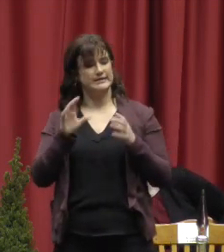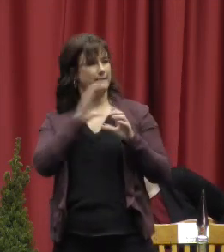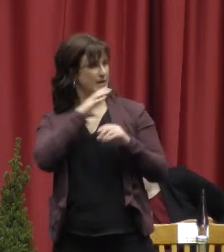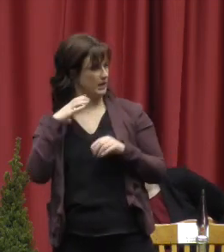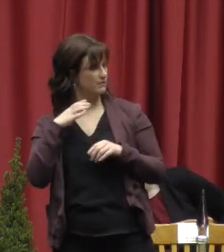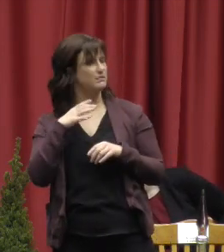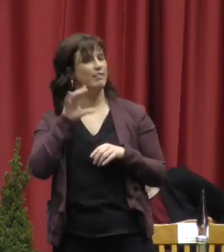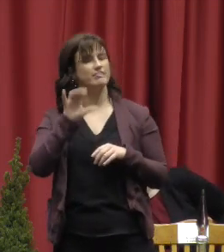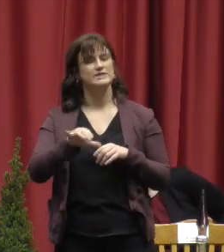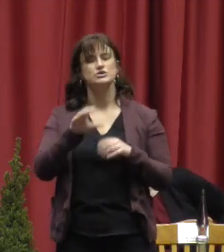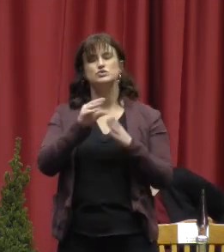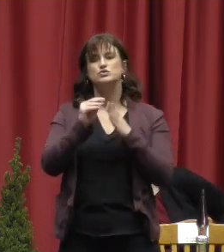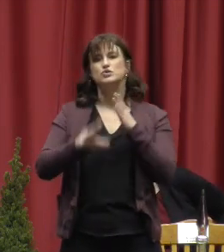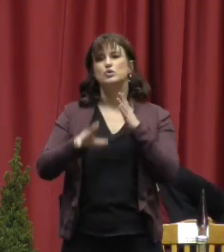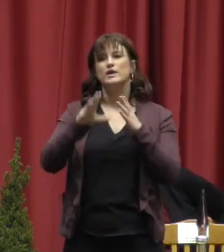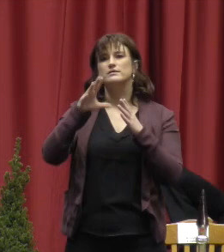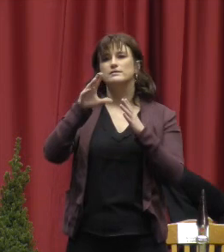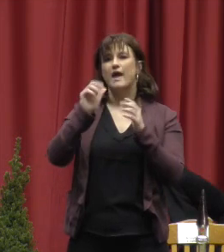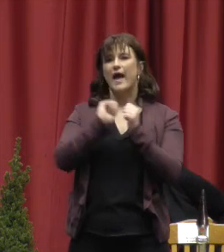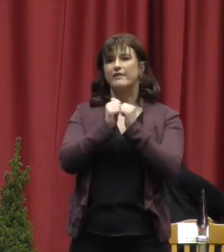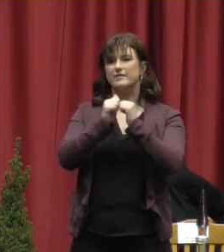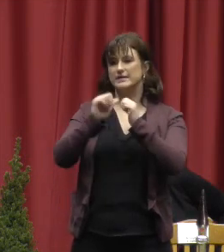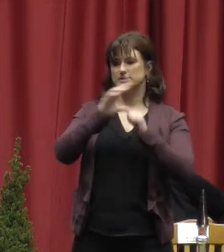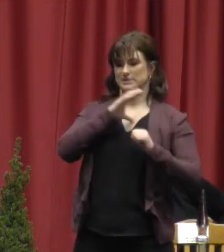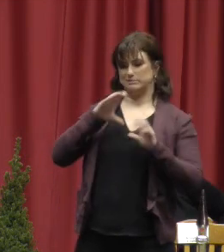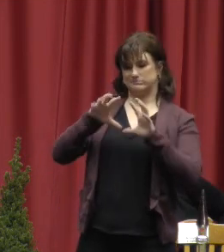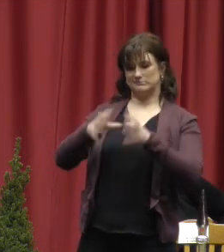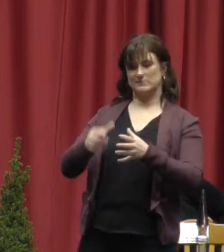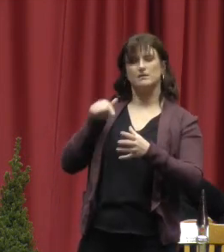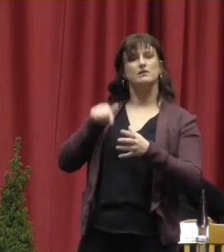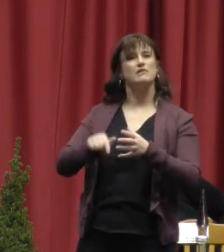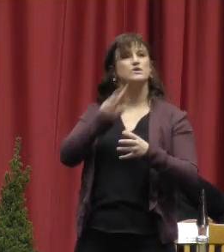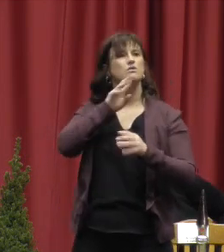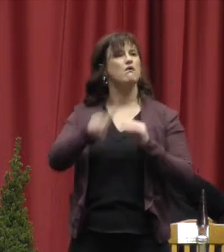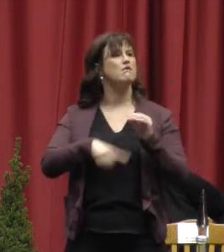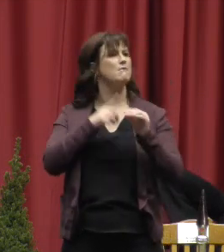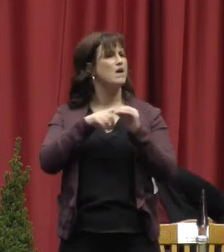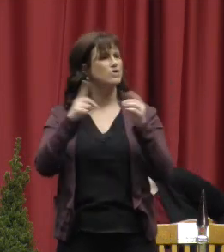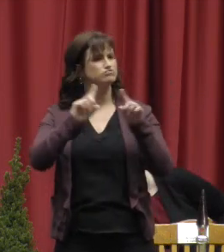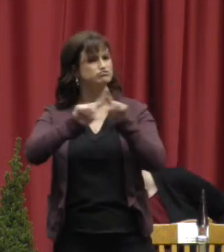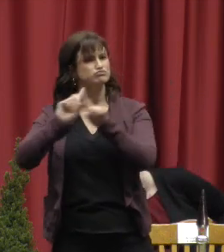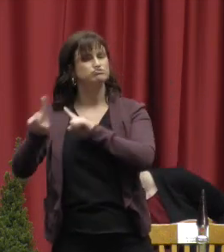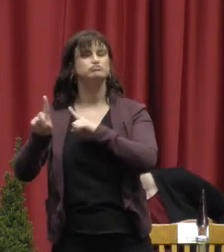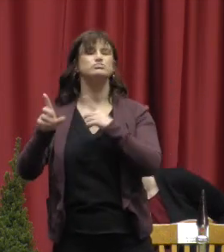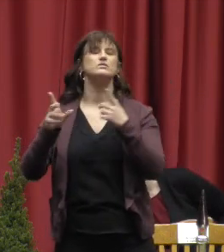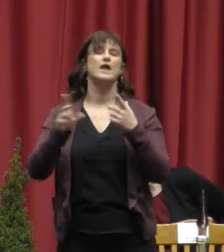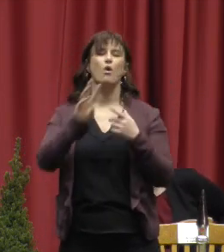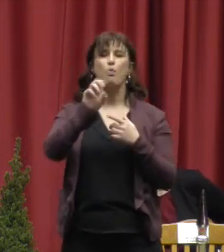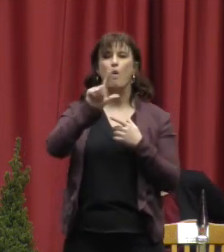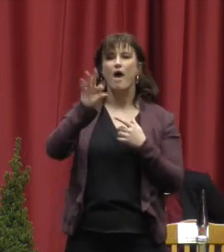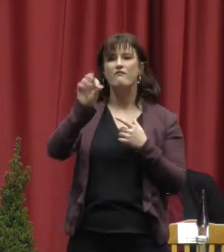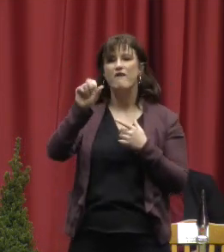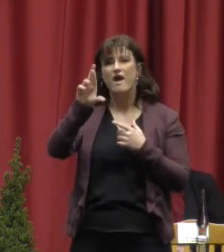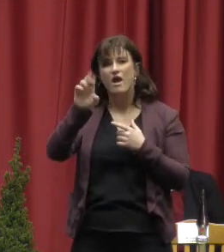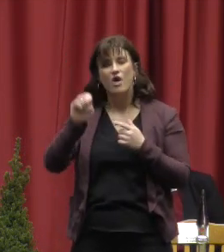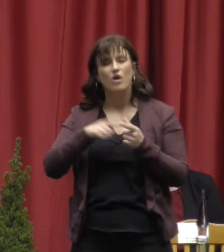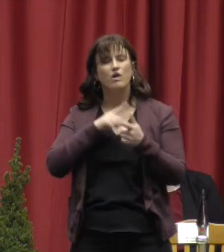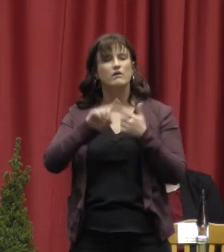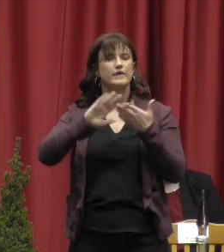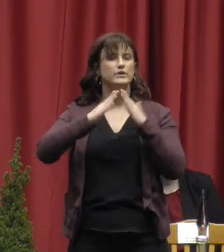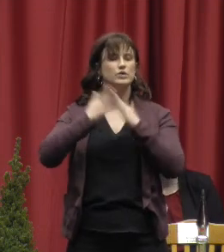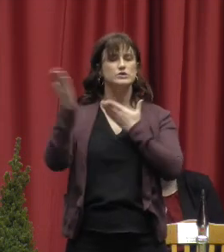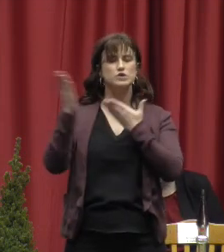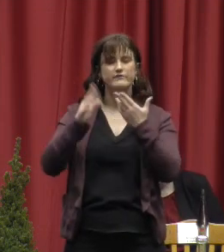group. This committee addresses issues such as academics, student athlete welfare, community service,